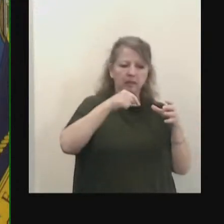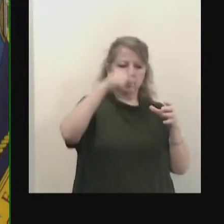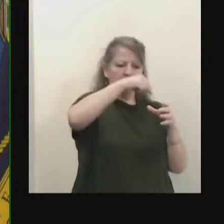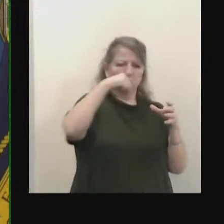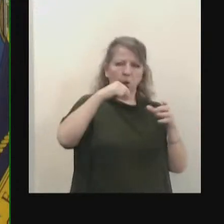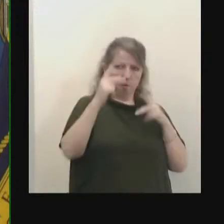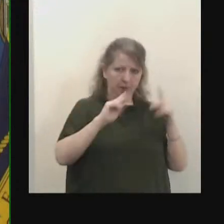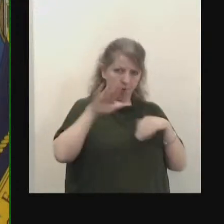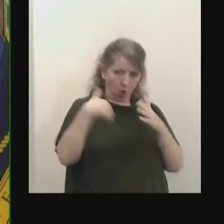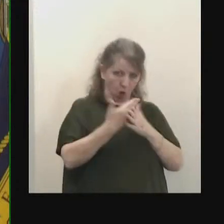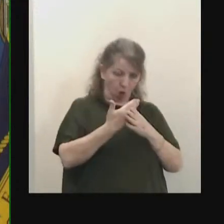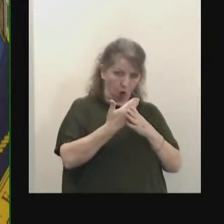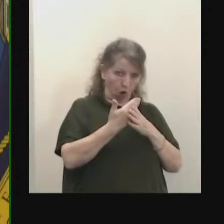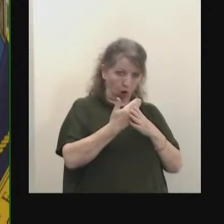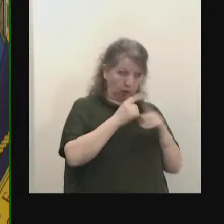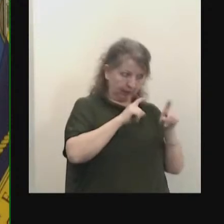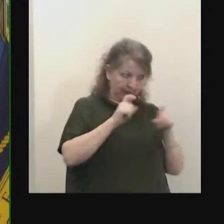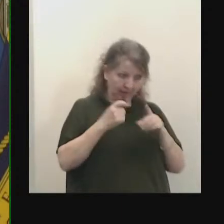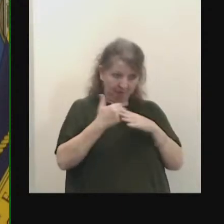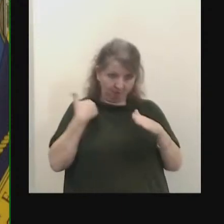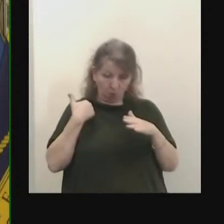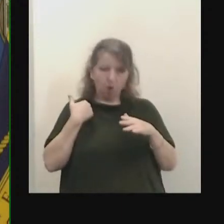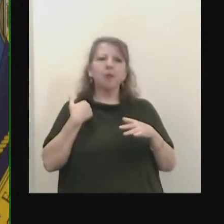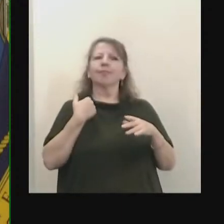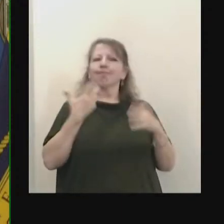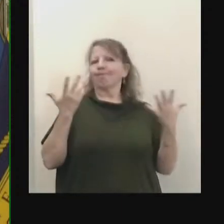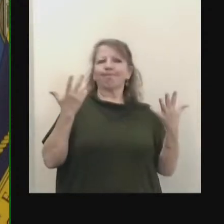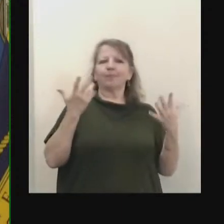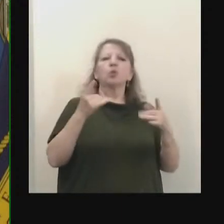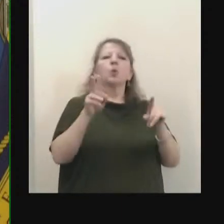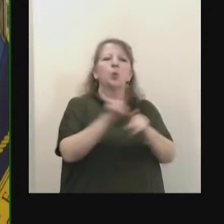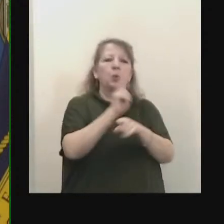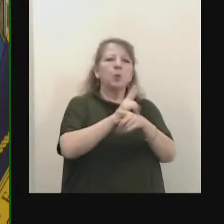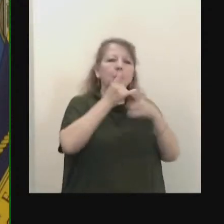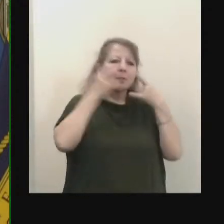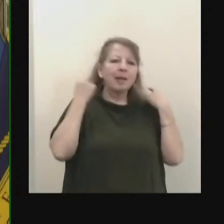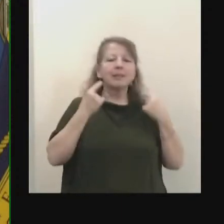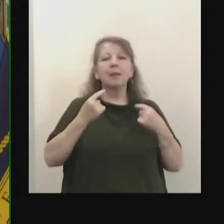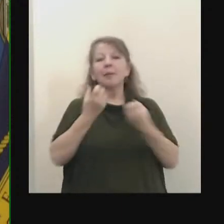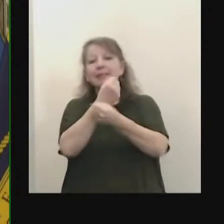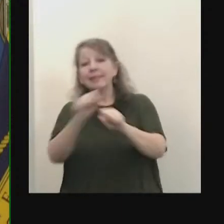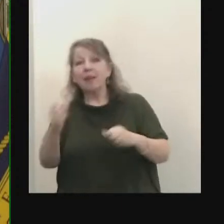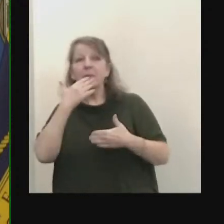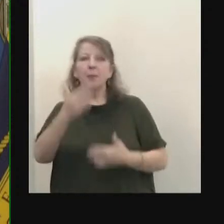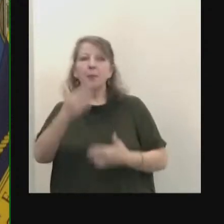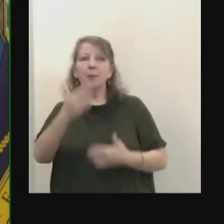are positive or negative, you should probably wear a mask as well. Be safe and well to all. Take care.